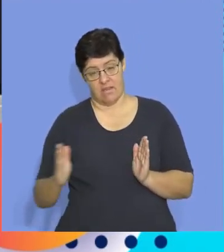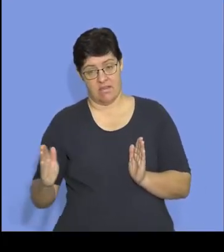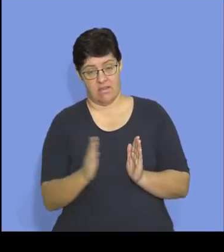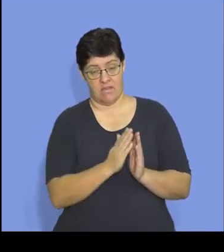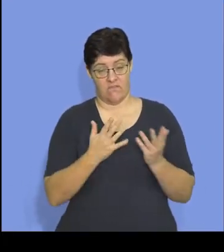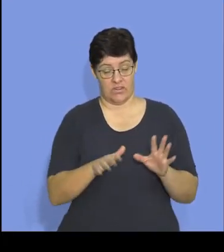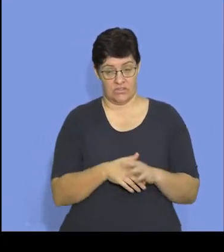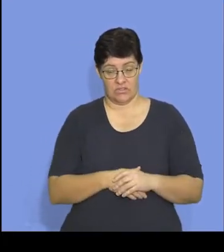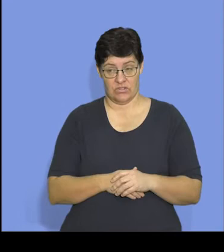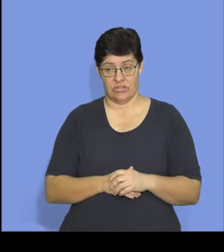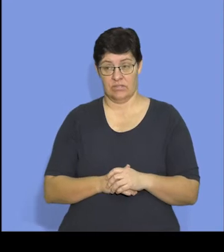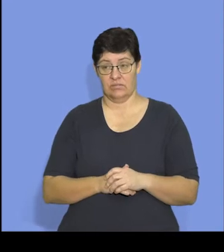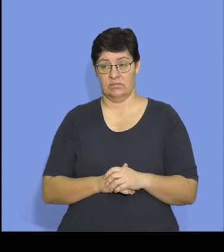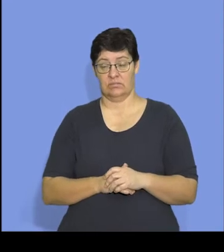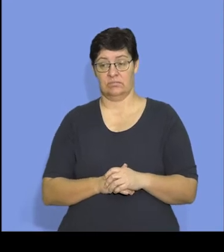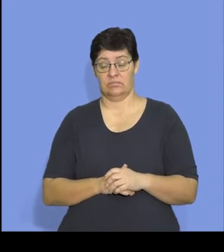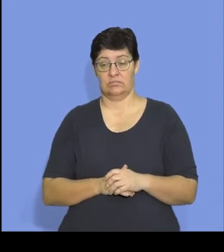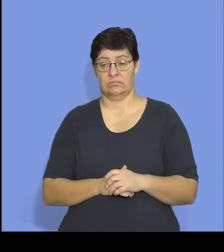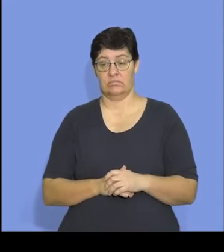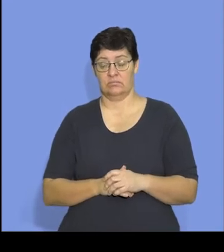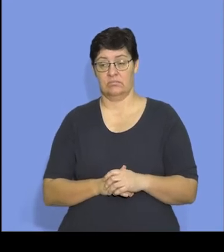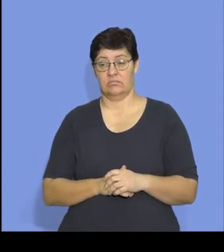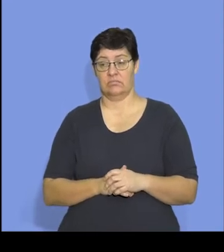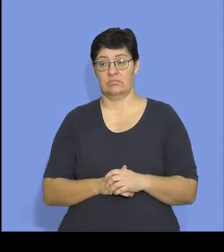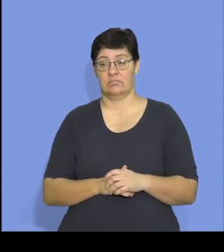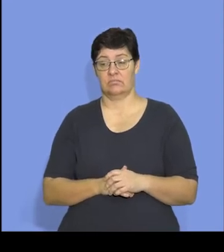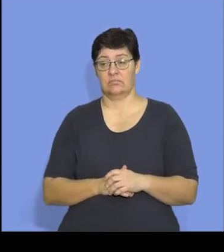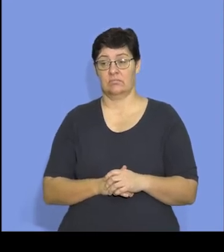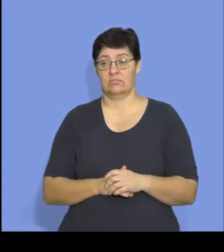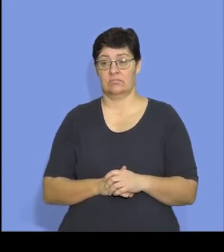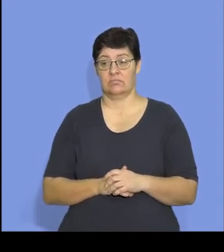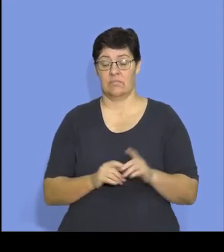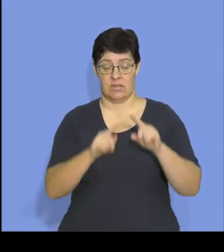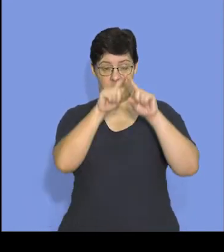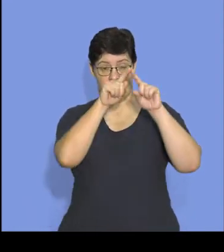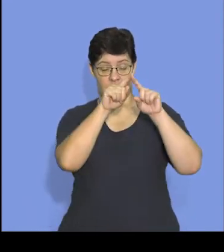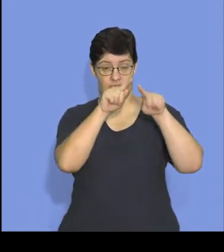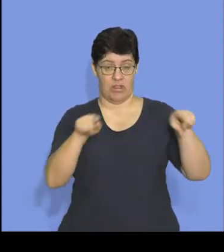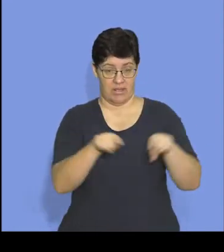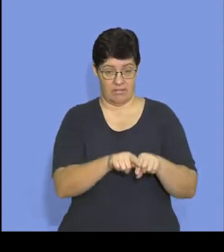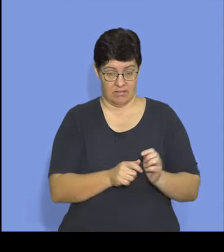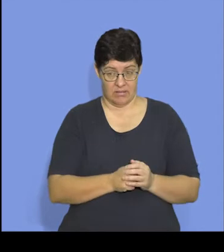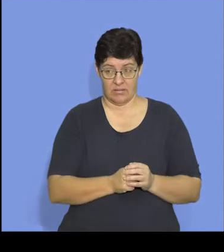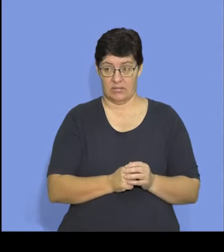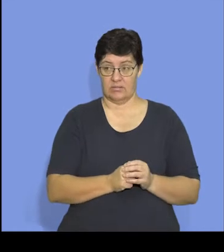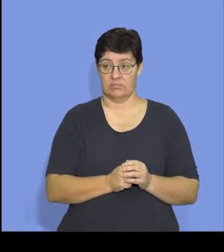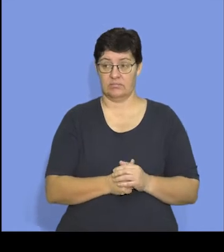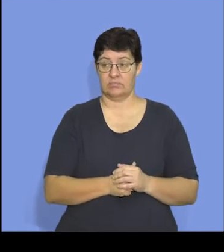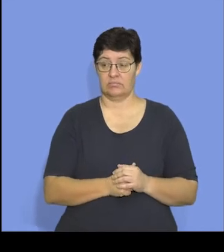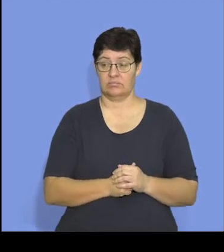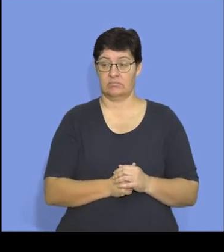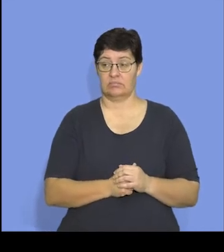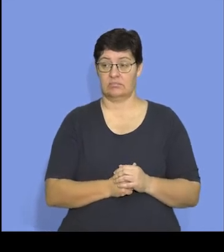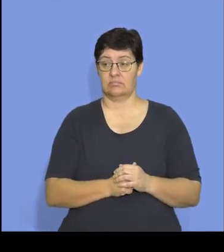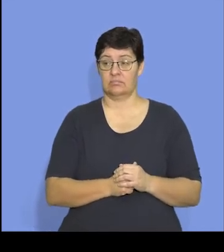look at this and we go, this area, and it's a triangle, remember that's a half base